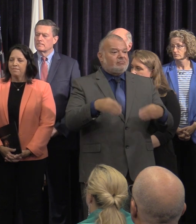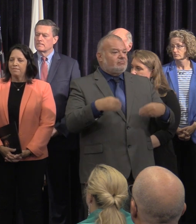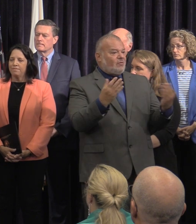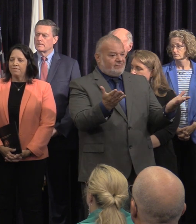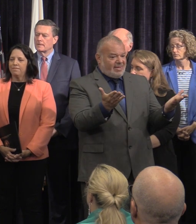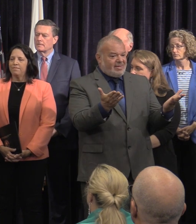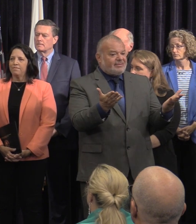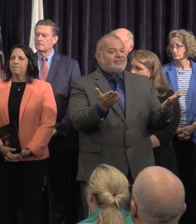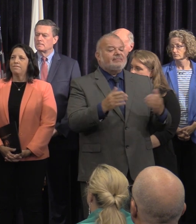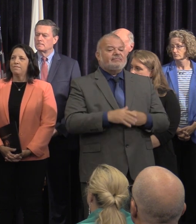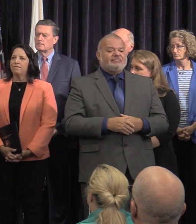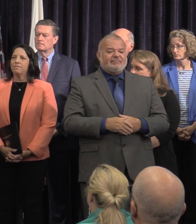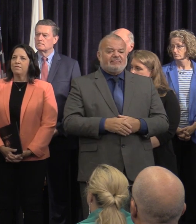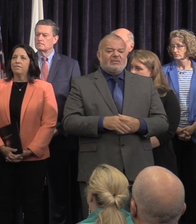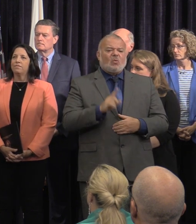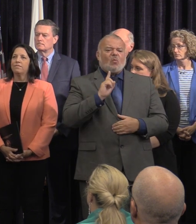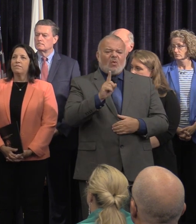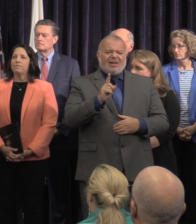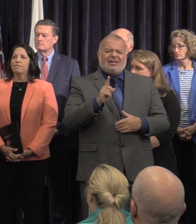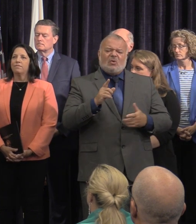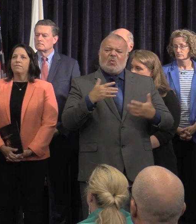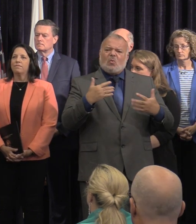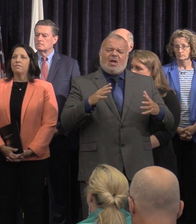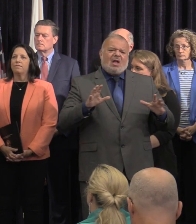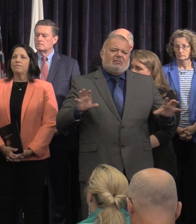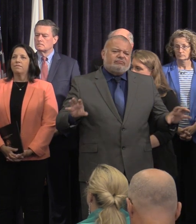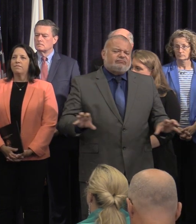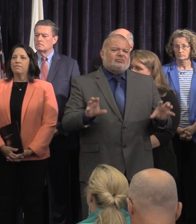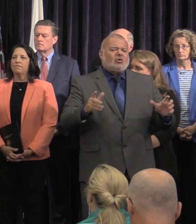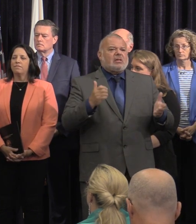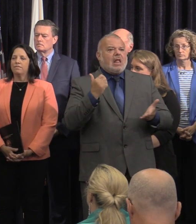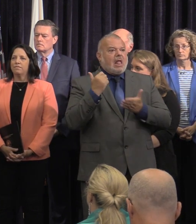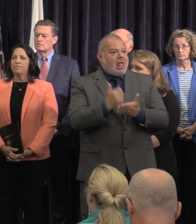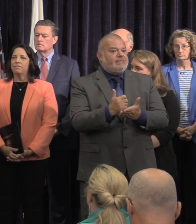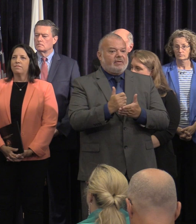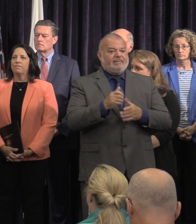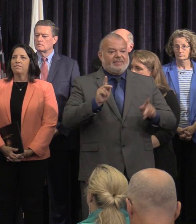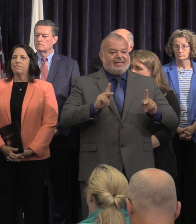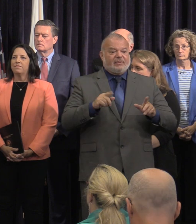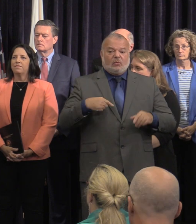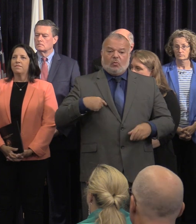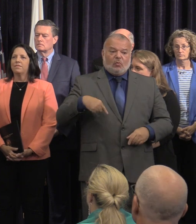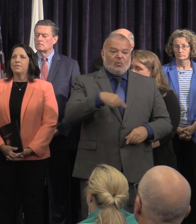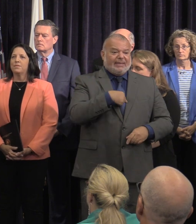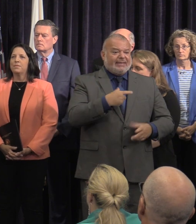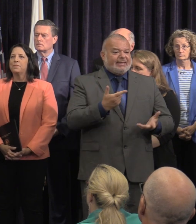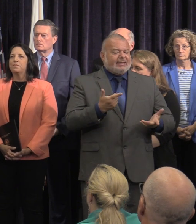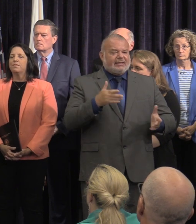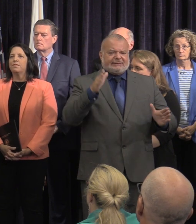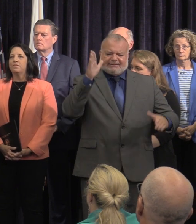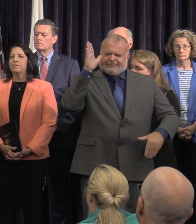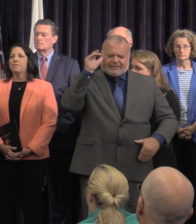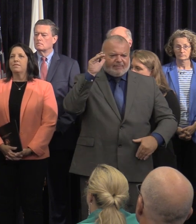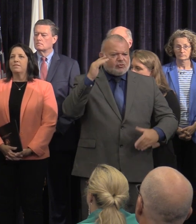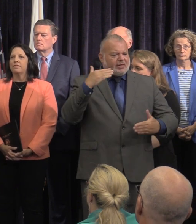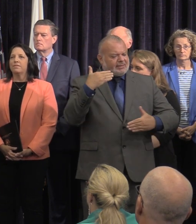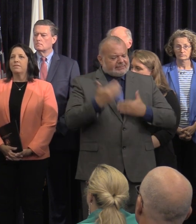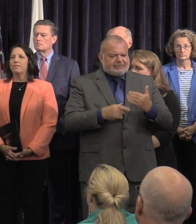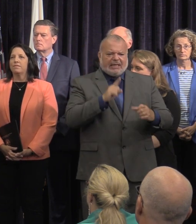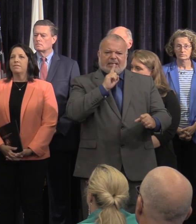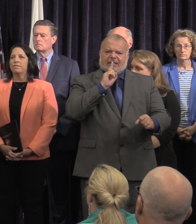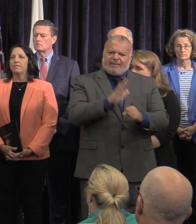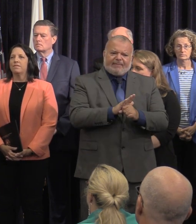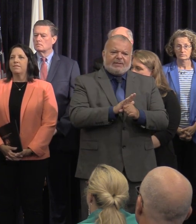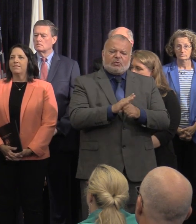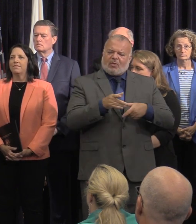can to help families in need. We remain unwavering in our commitment to being a state and a people